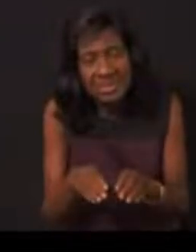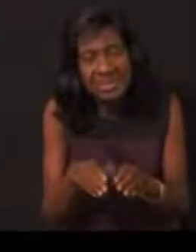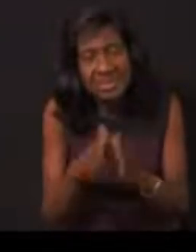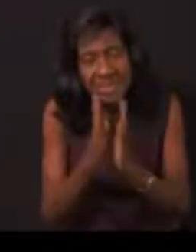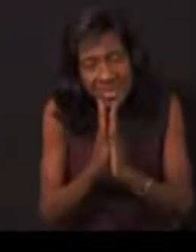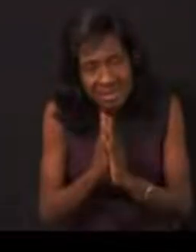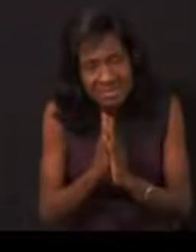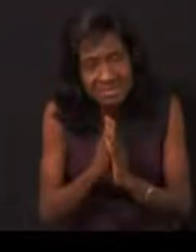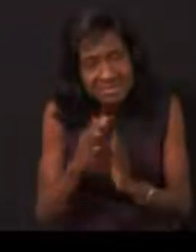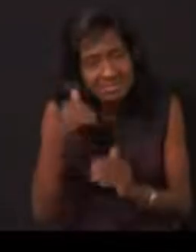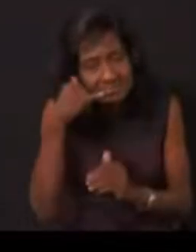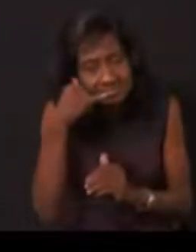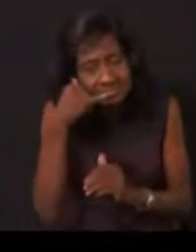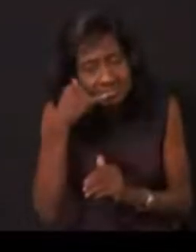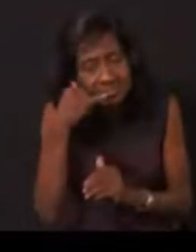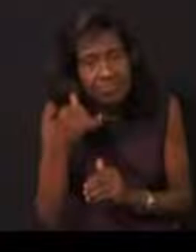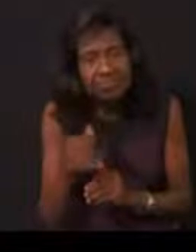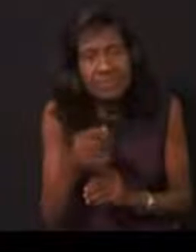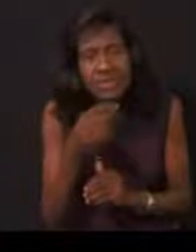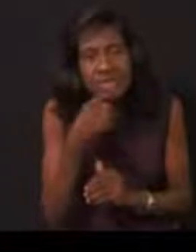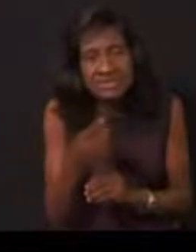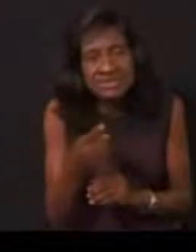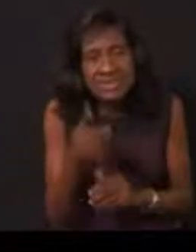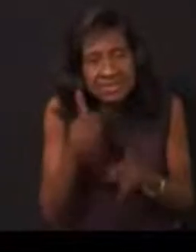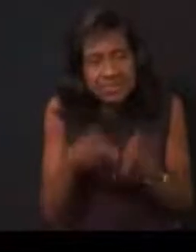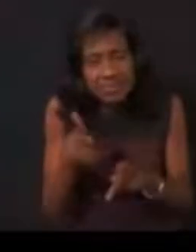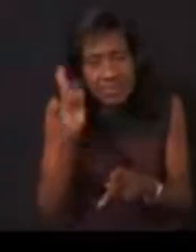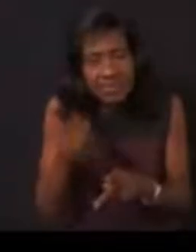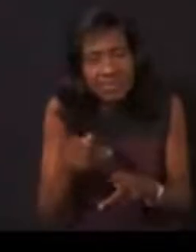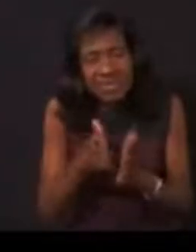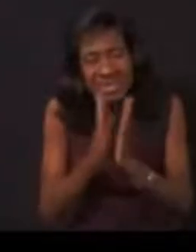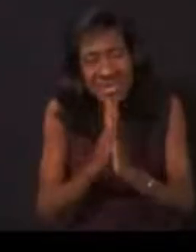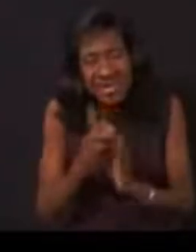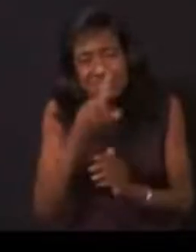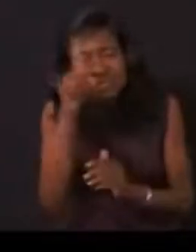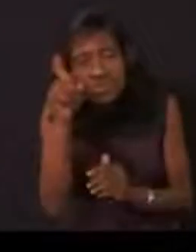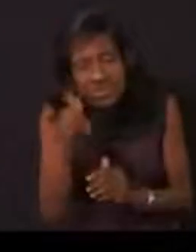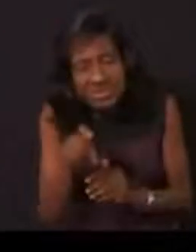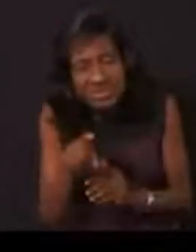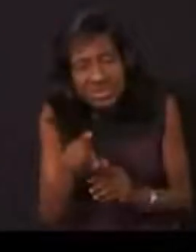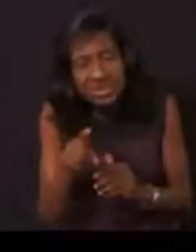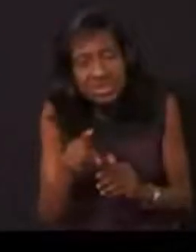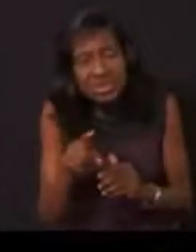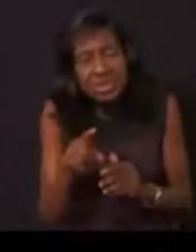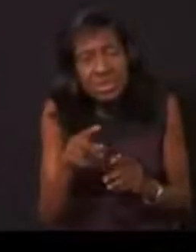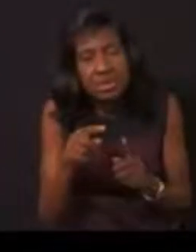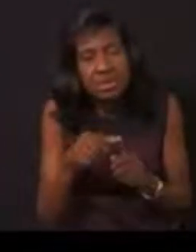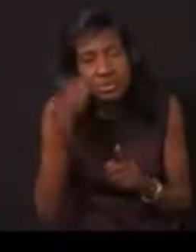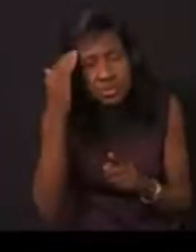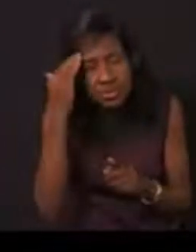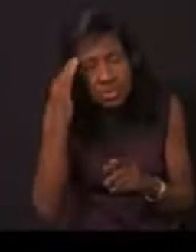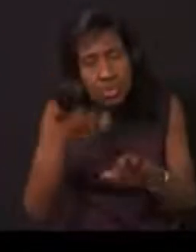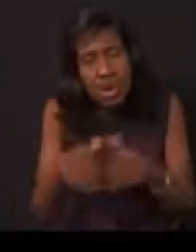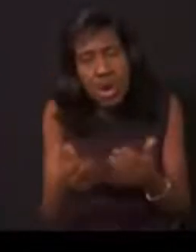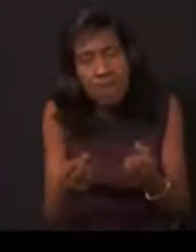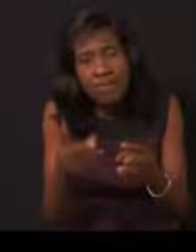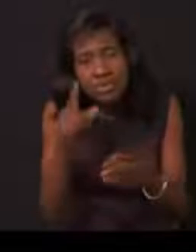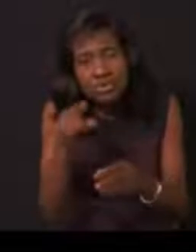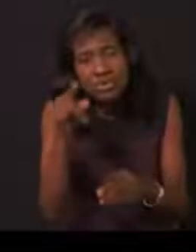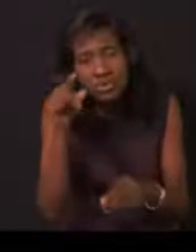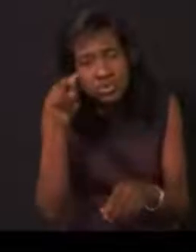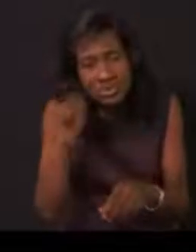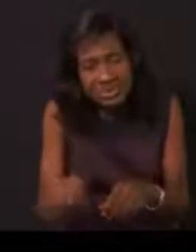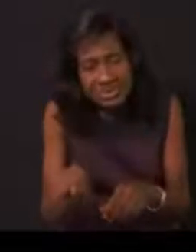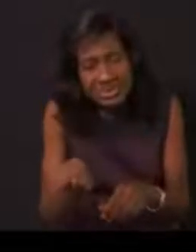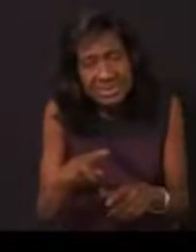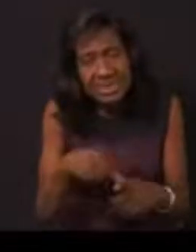few questions pretty much to gauge the needs assessment, and then they can request, and it will be passed on to the Red